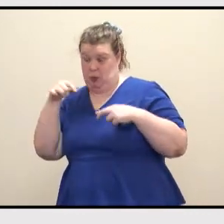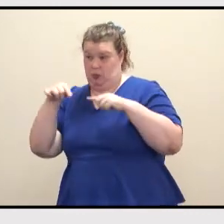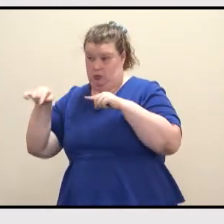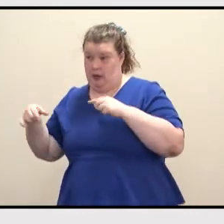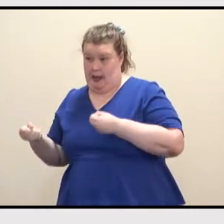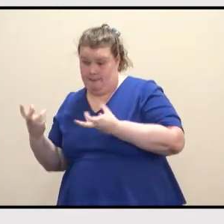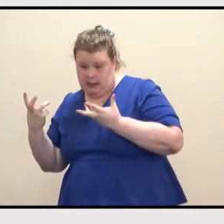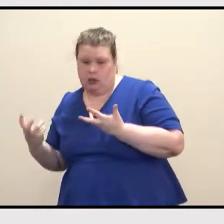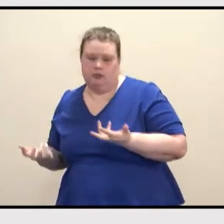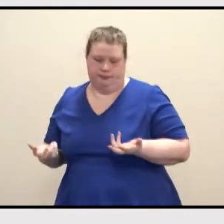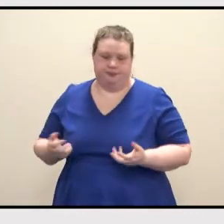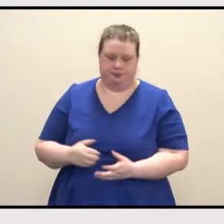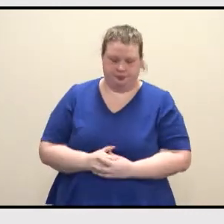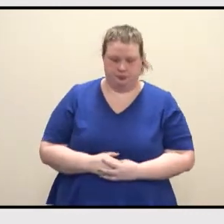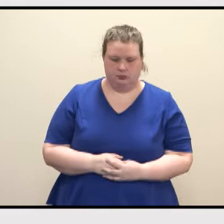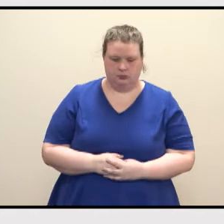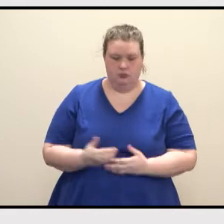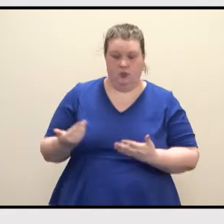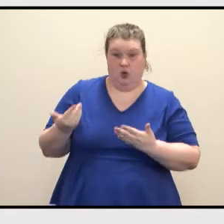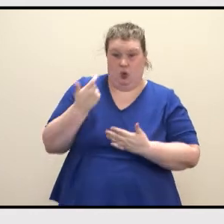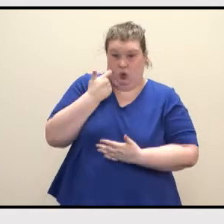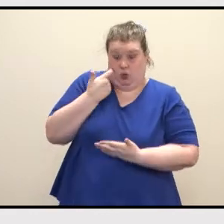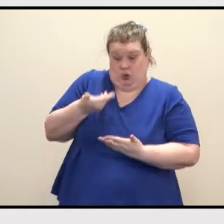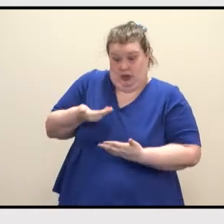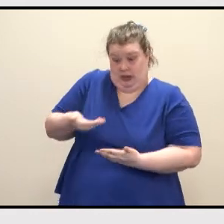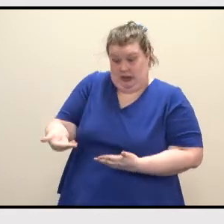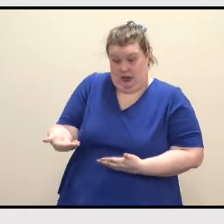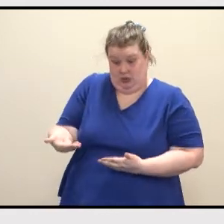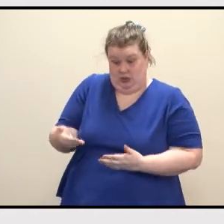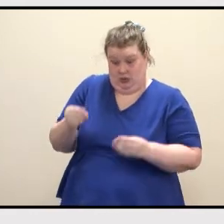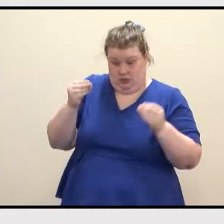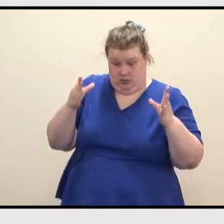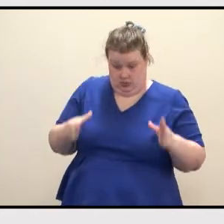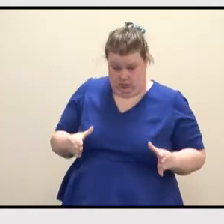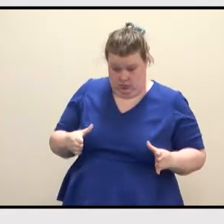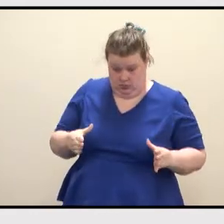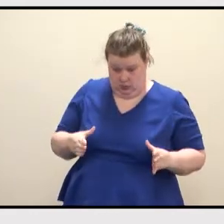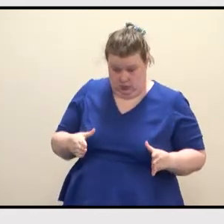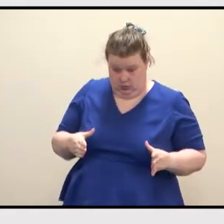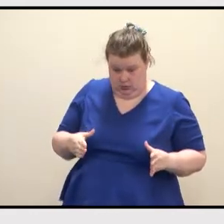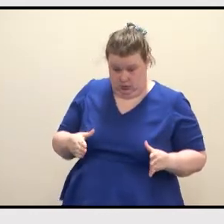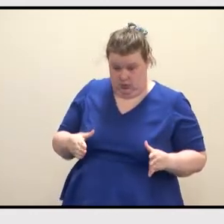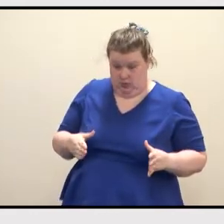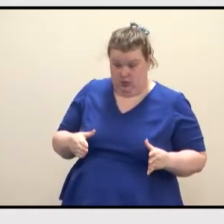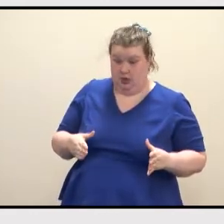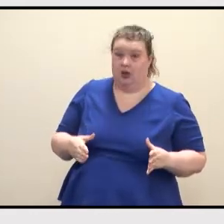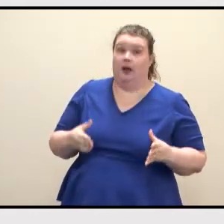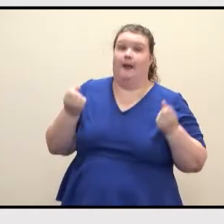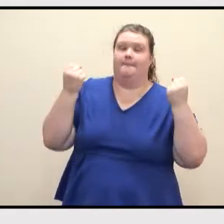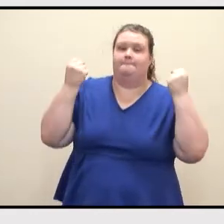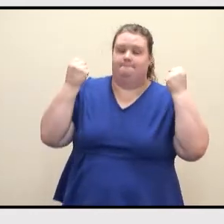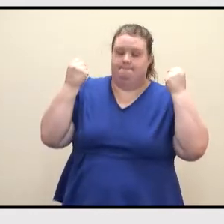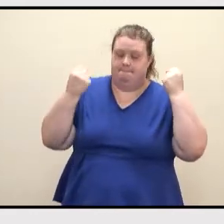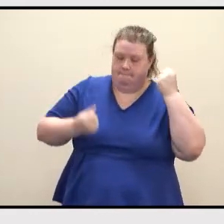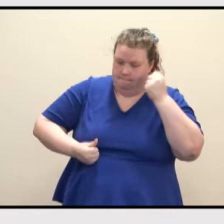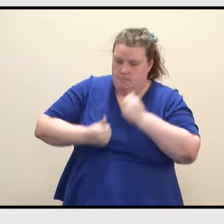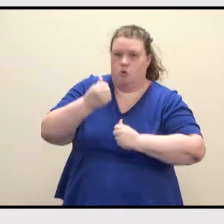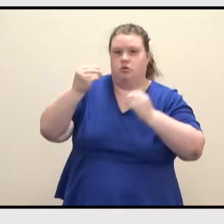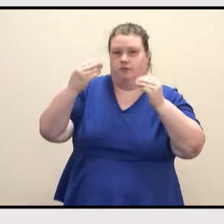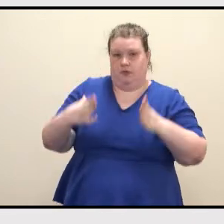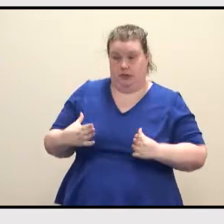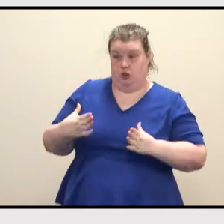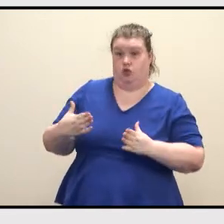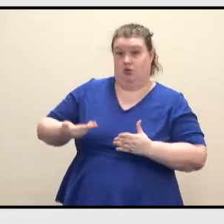of things. So for newly hired teachers, you can see here that you do attract a large percentage of 0-year teachers. Part of